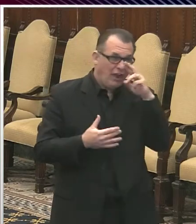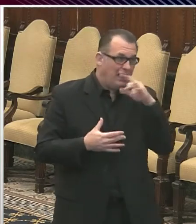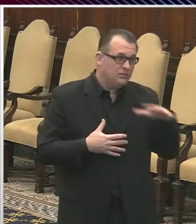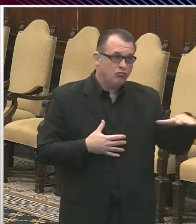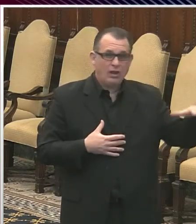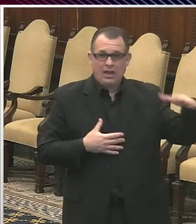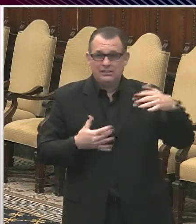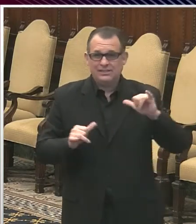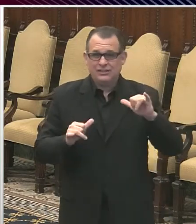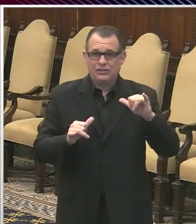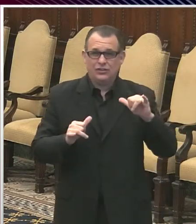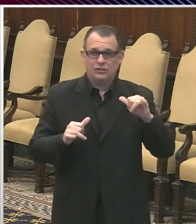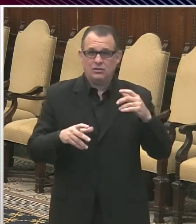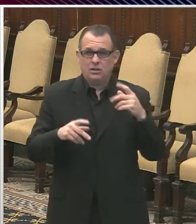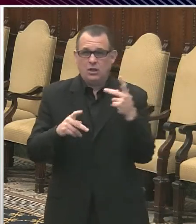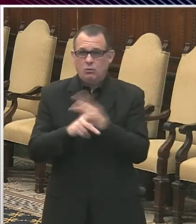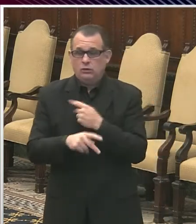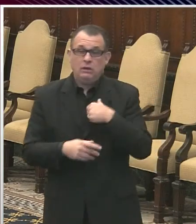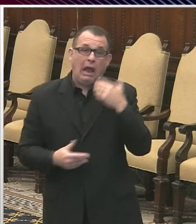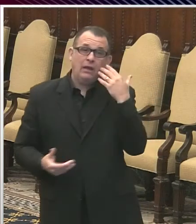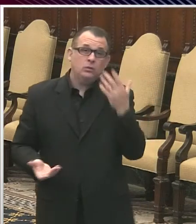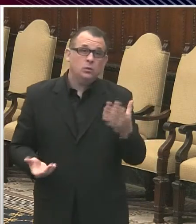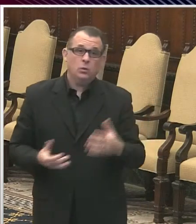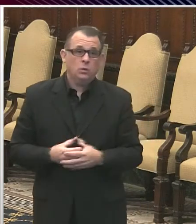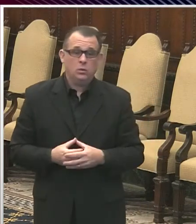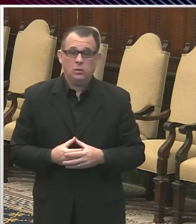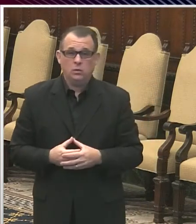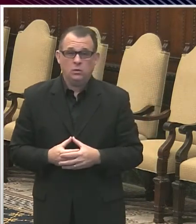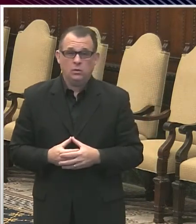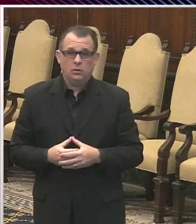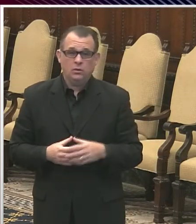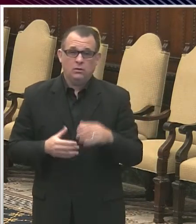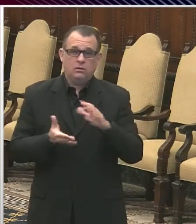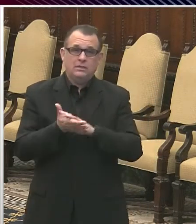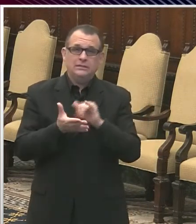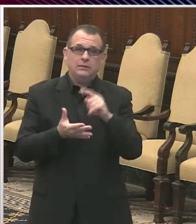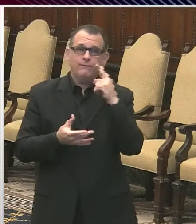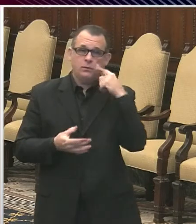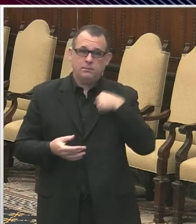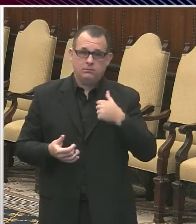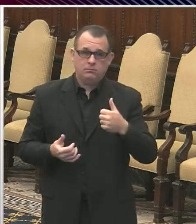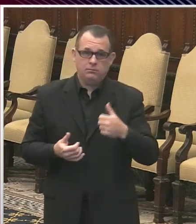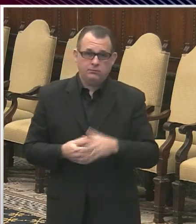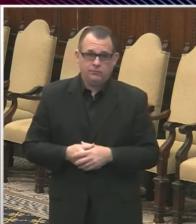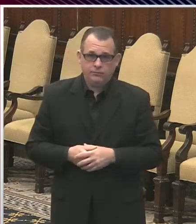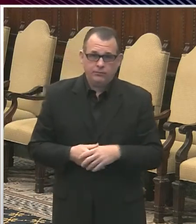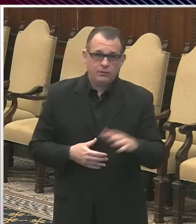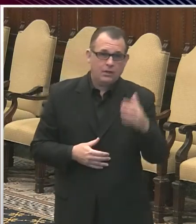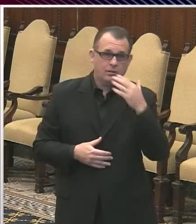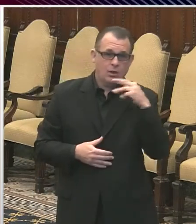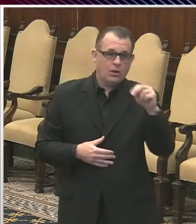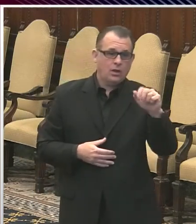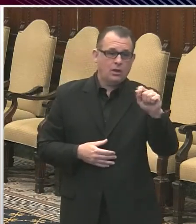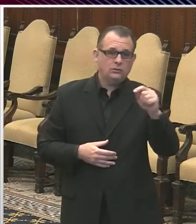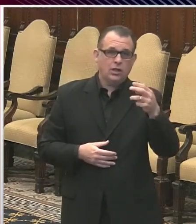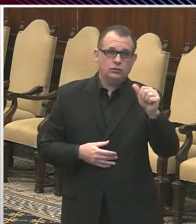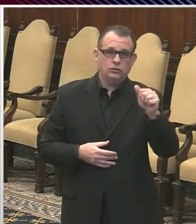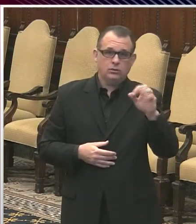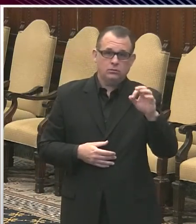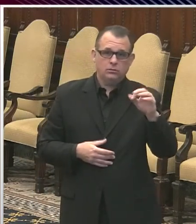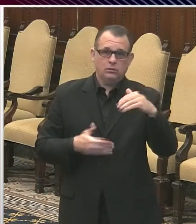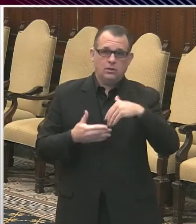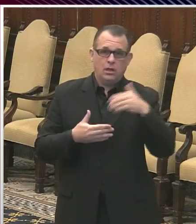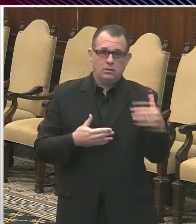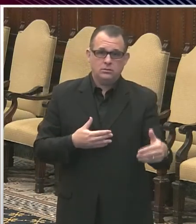usual. Okay. All right. That's about all I have. Thank you. Thank you, Natasha. Now we go to our